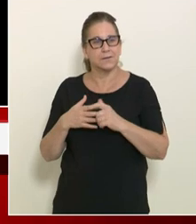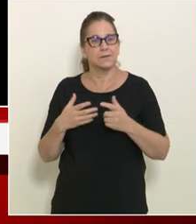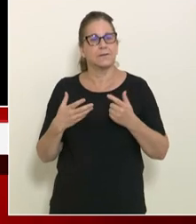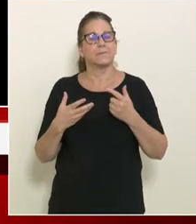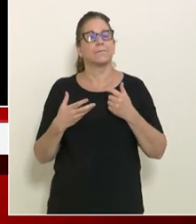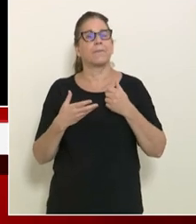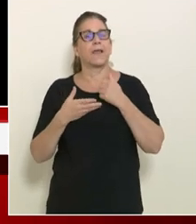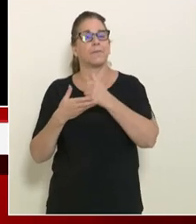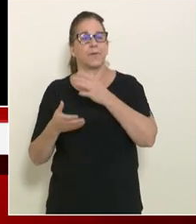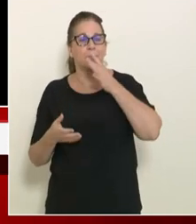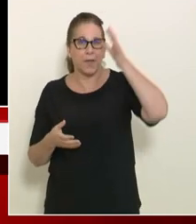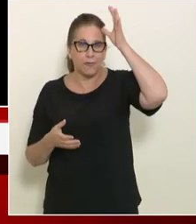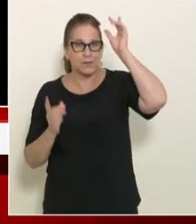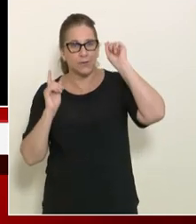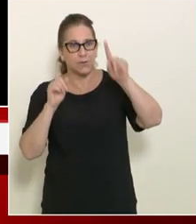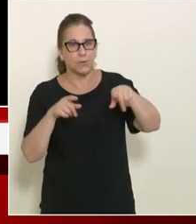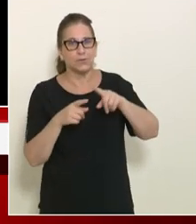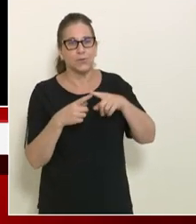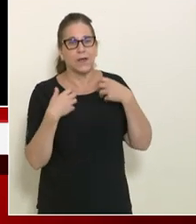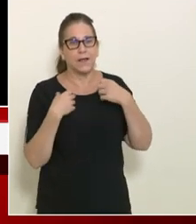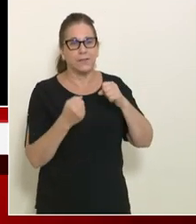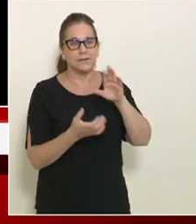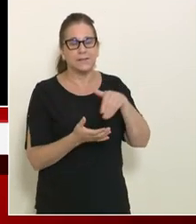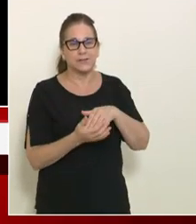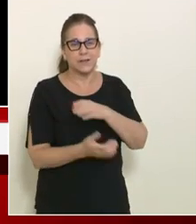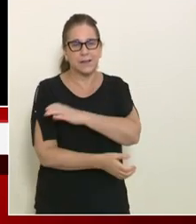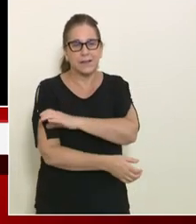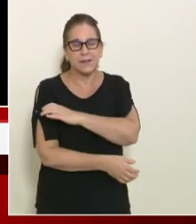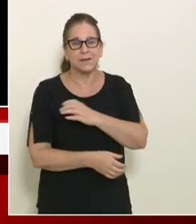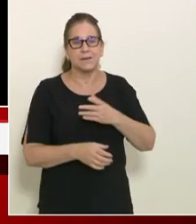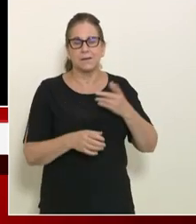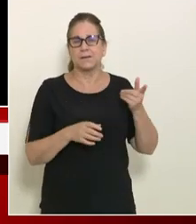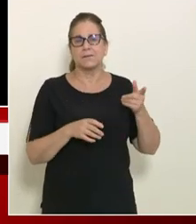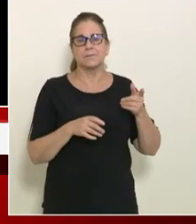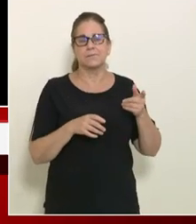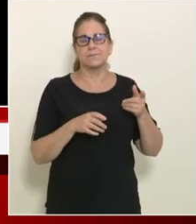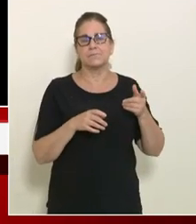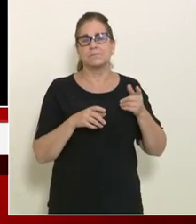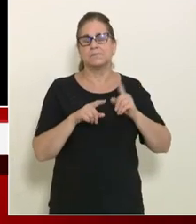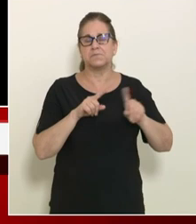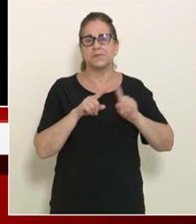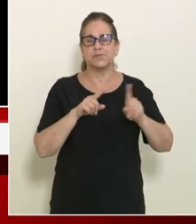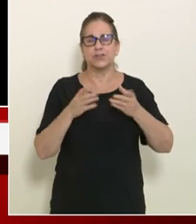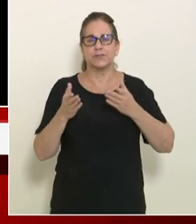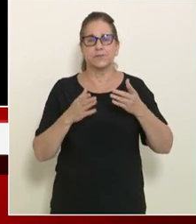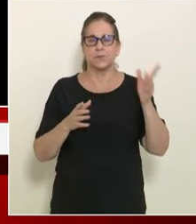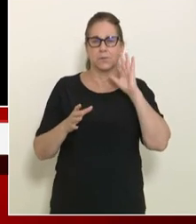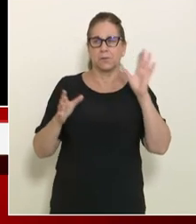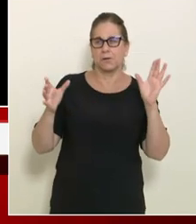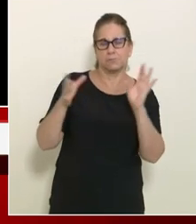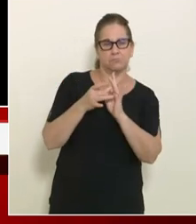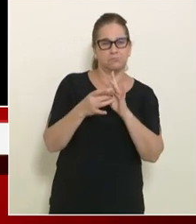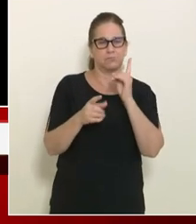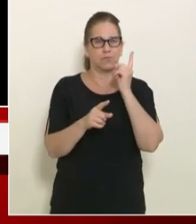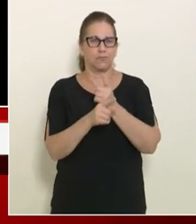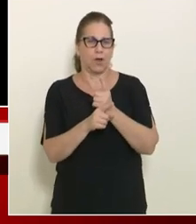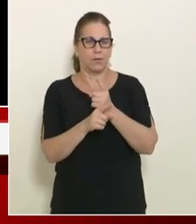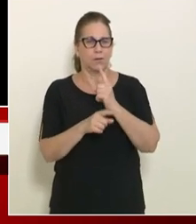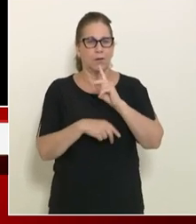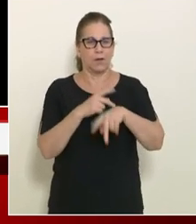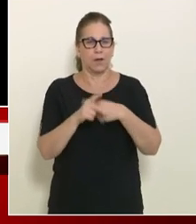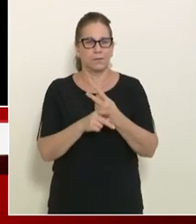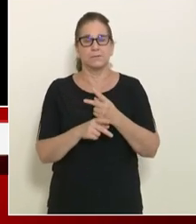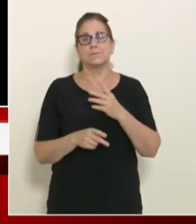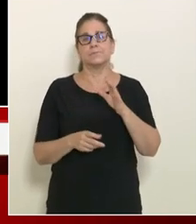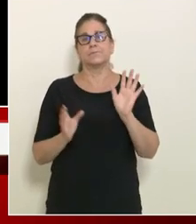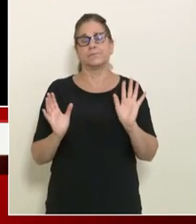childhood specialists. All services are confidential and will be provided at no cost. Parents can access the